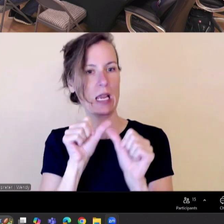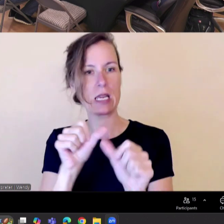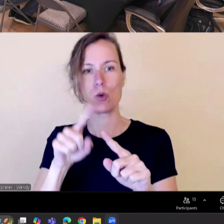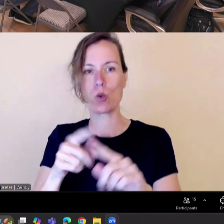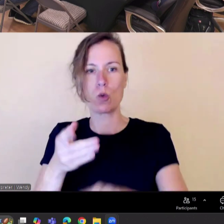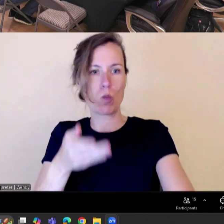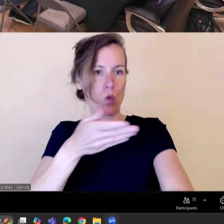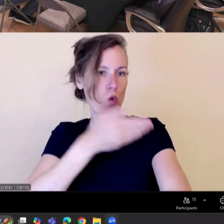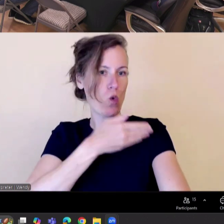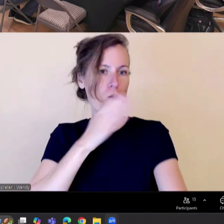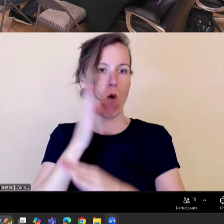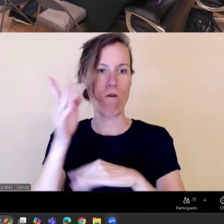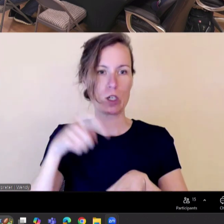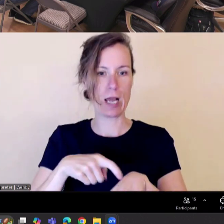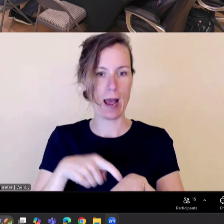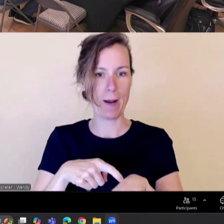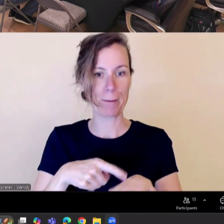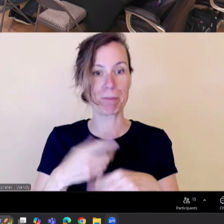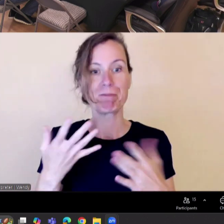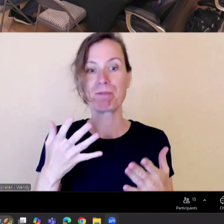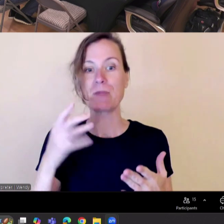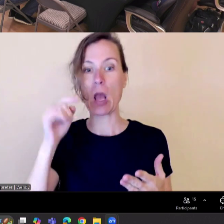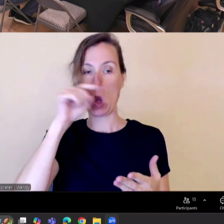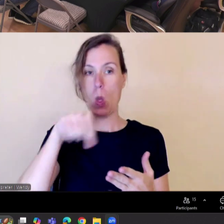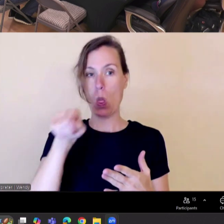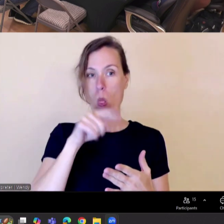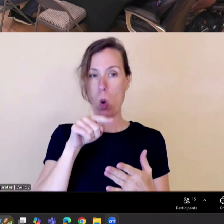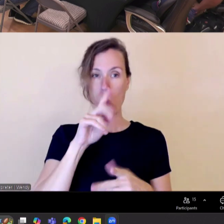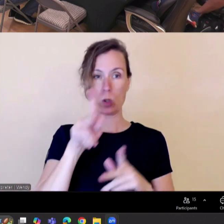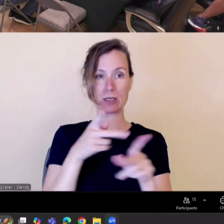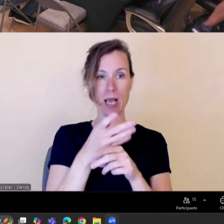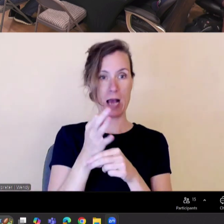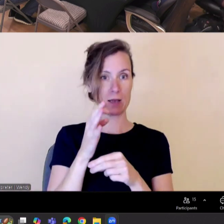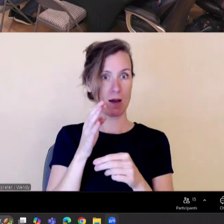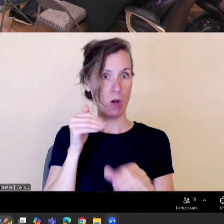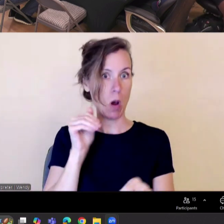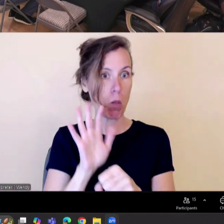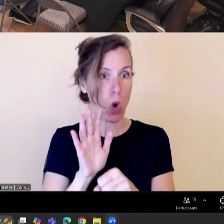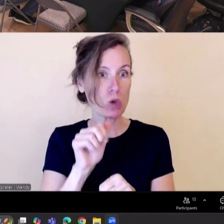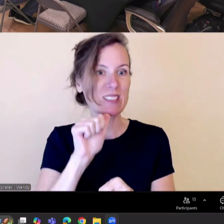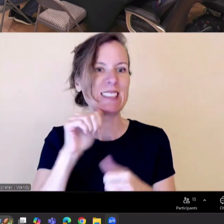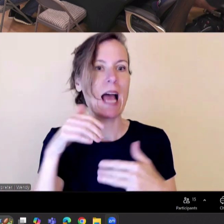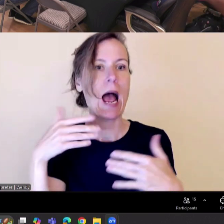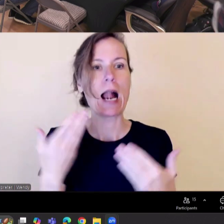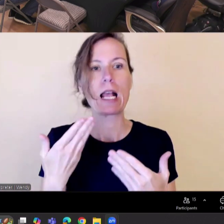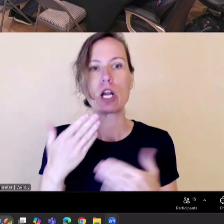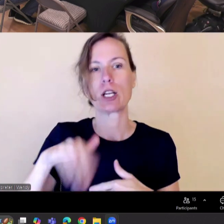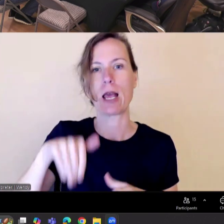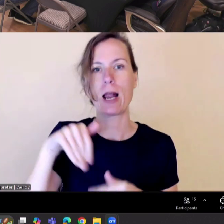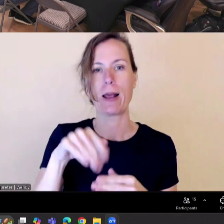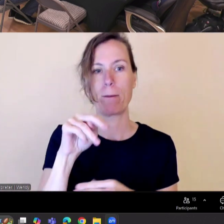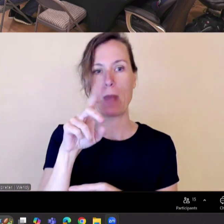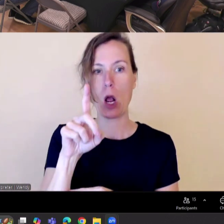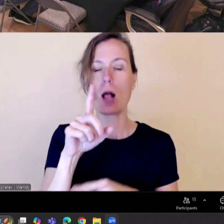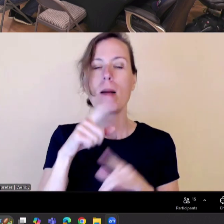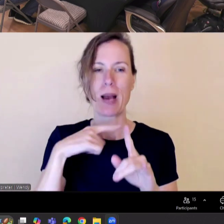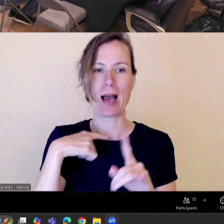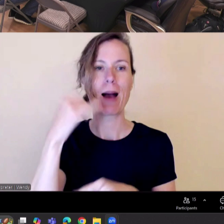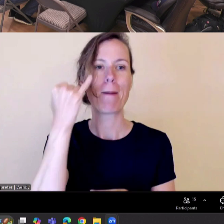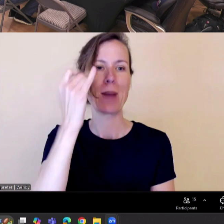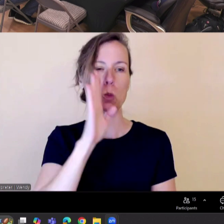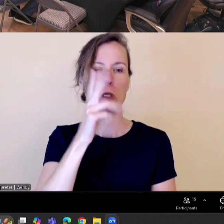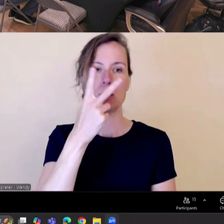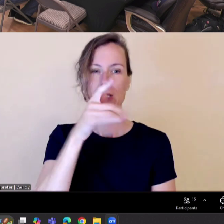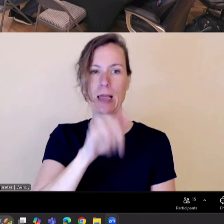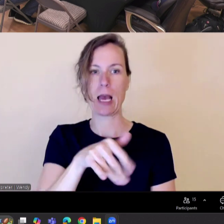yet here in Maryland, but I would anticipate that we may see that coming our way, and it is actively being tested